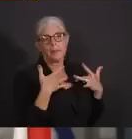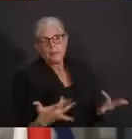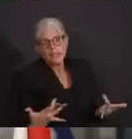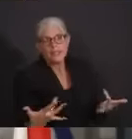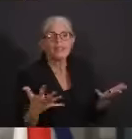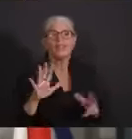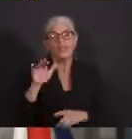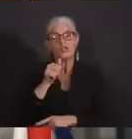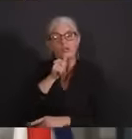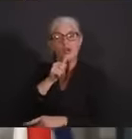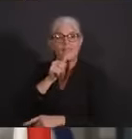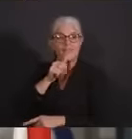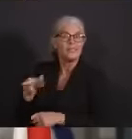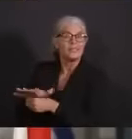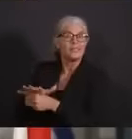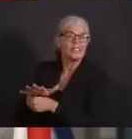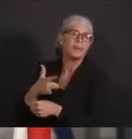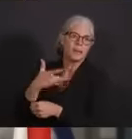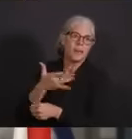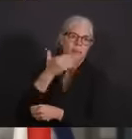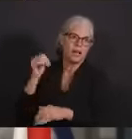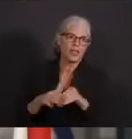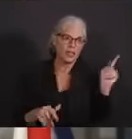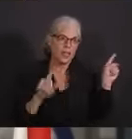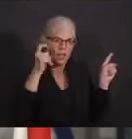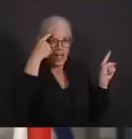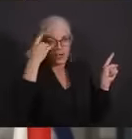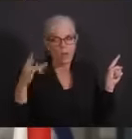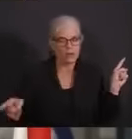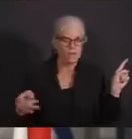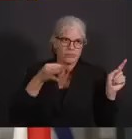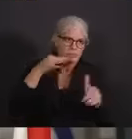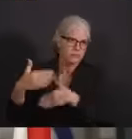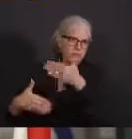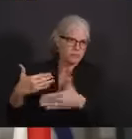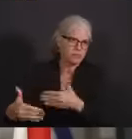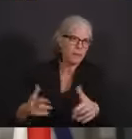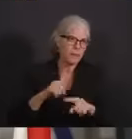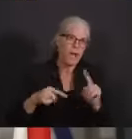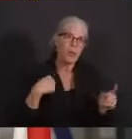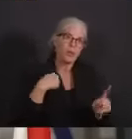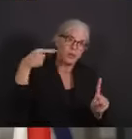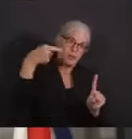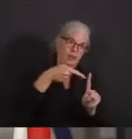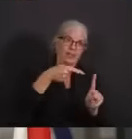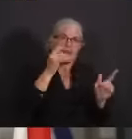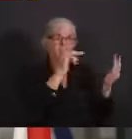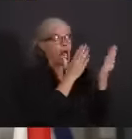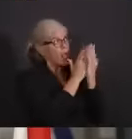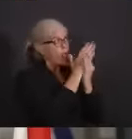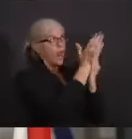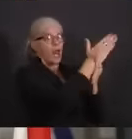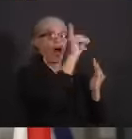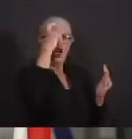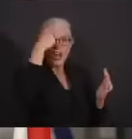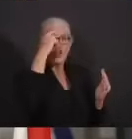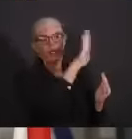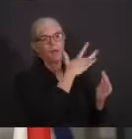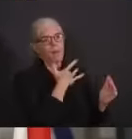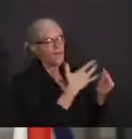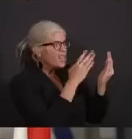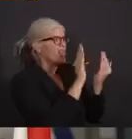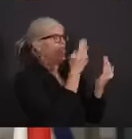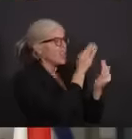but we've shown them that we can get this stuff done, and we can get it done quickly if we cut through the bureaucracy. So we're going to look at the